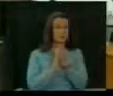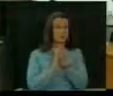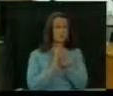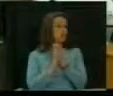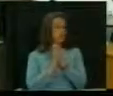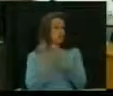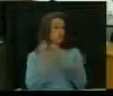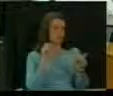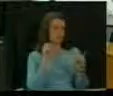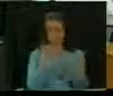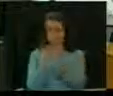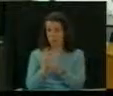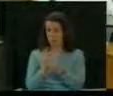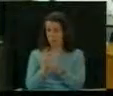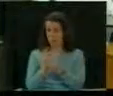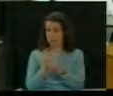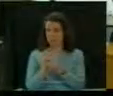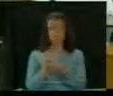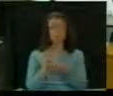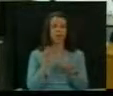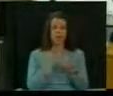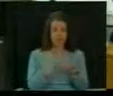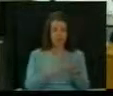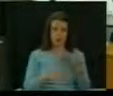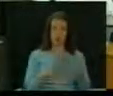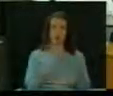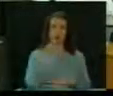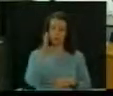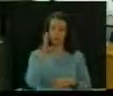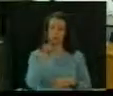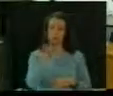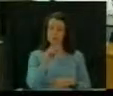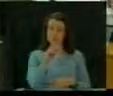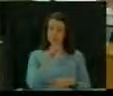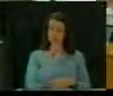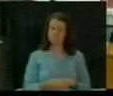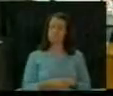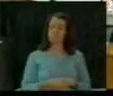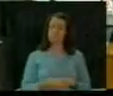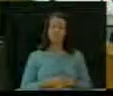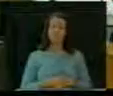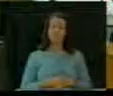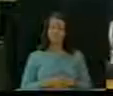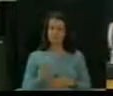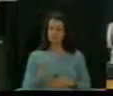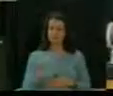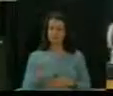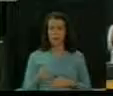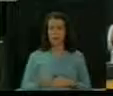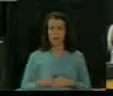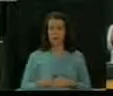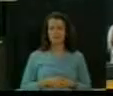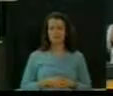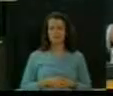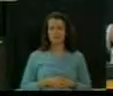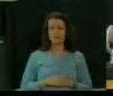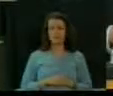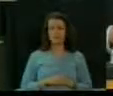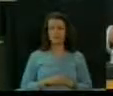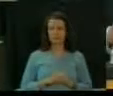so they can consider that. That's not. That's right. That's what you said you'll do. That's what I said I'll do,